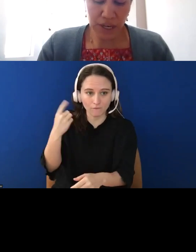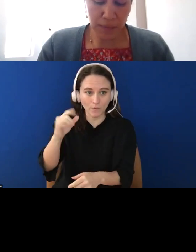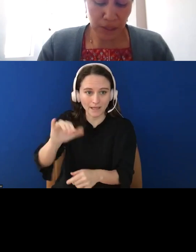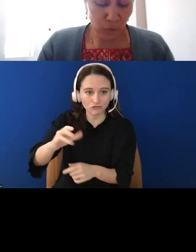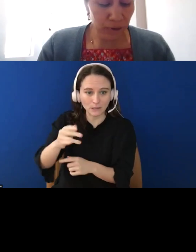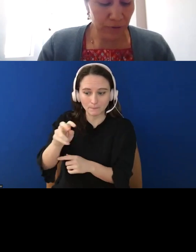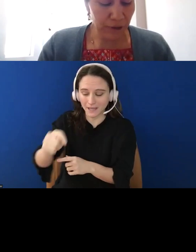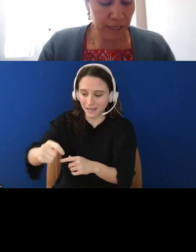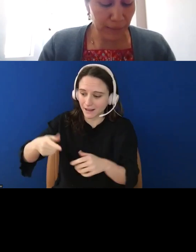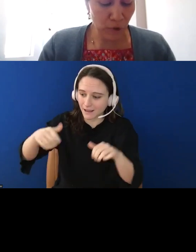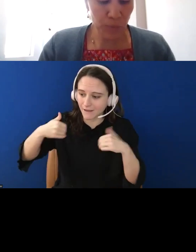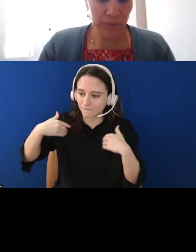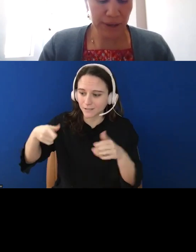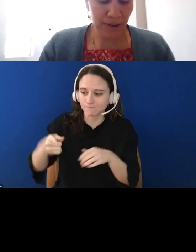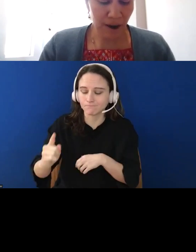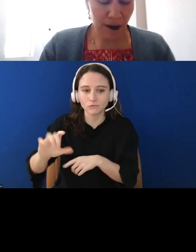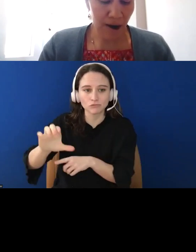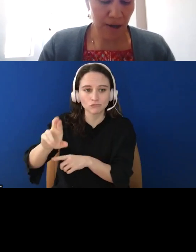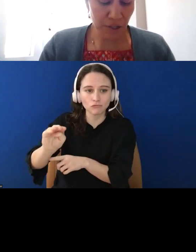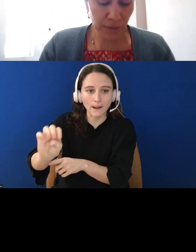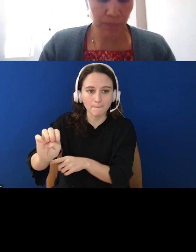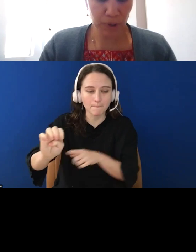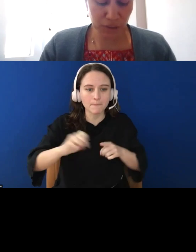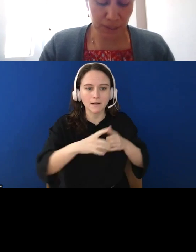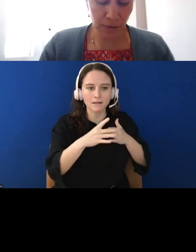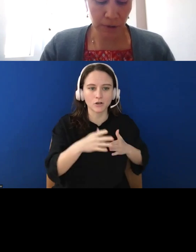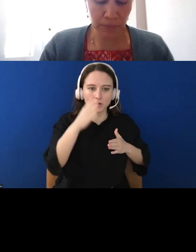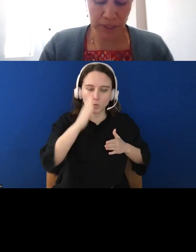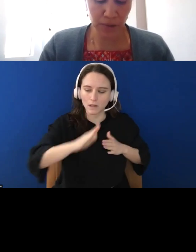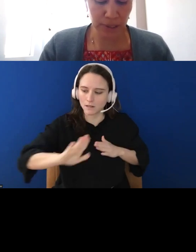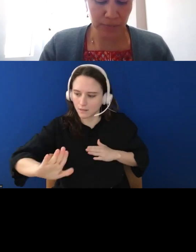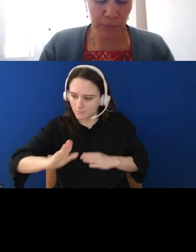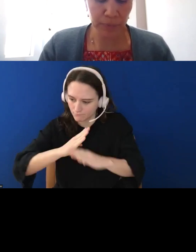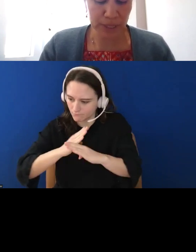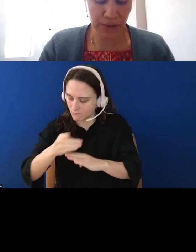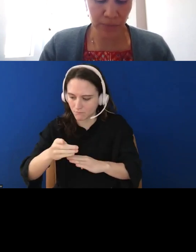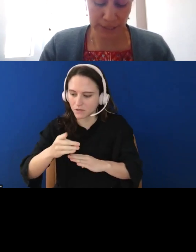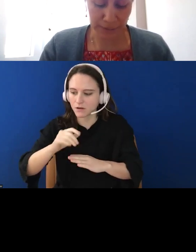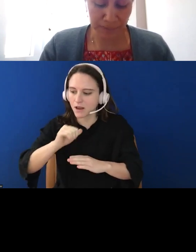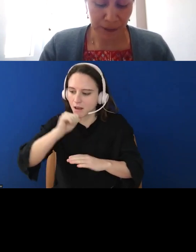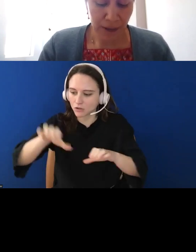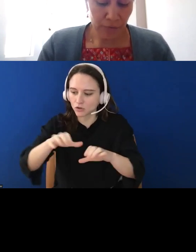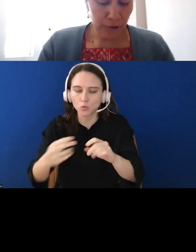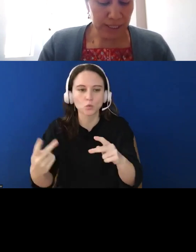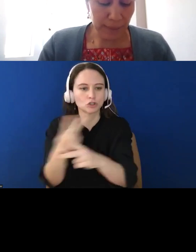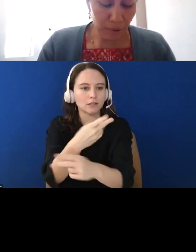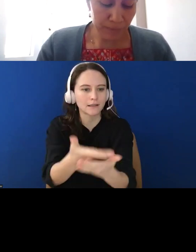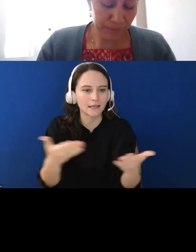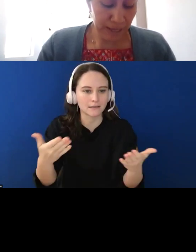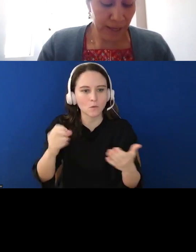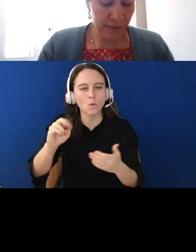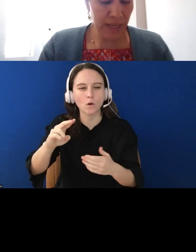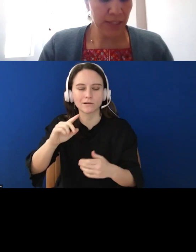of the chinamit would defend him to prevent harsher punishment or imprisonment. For